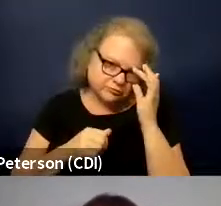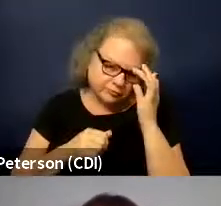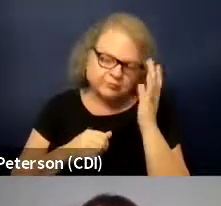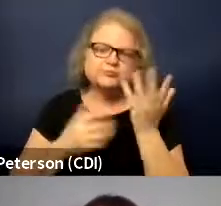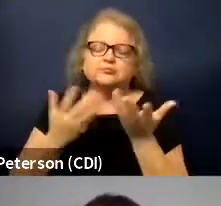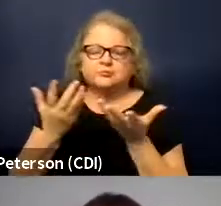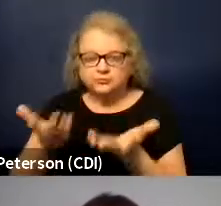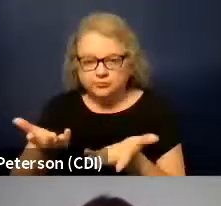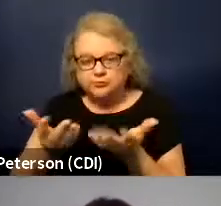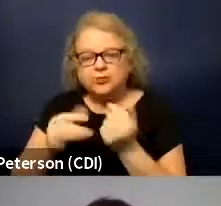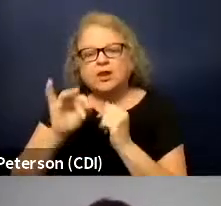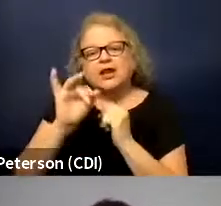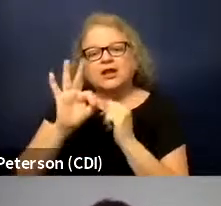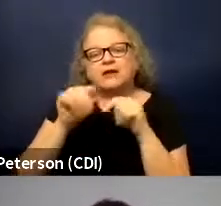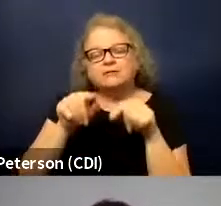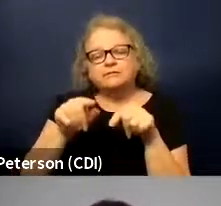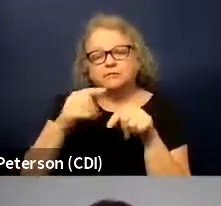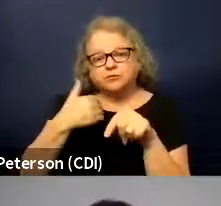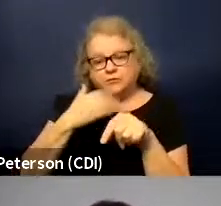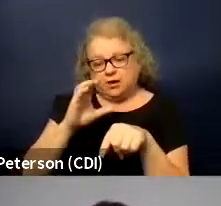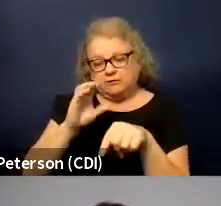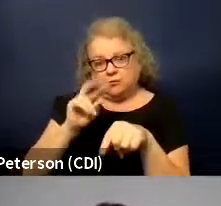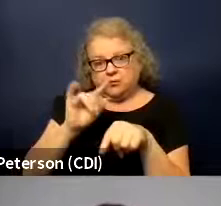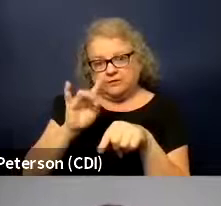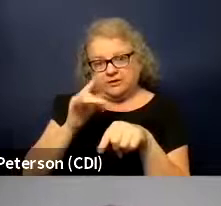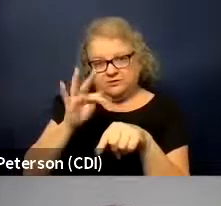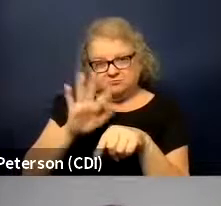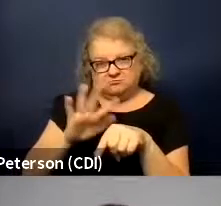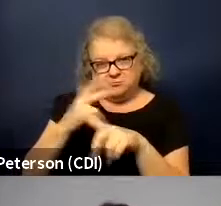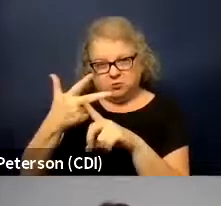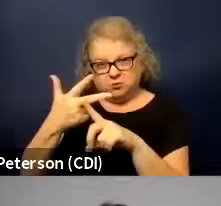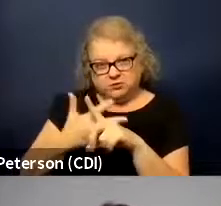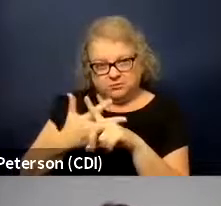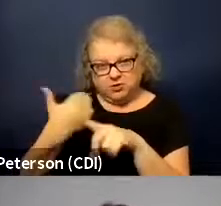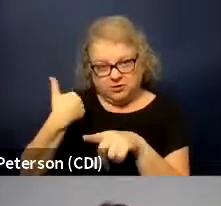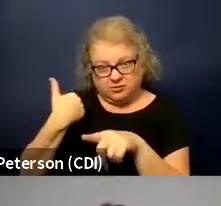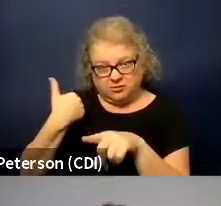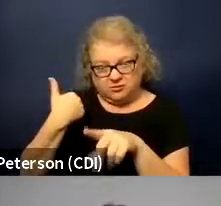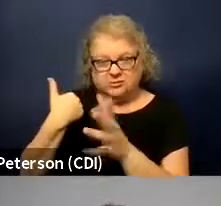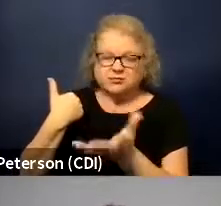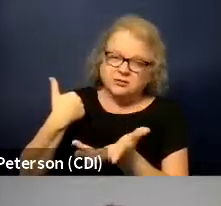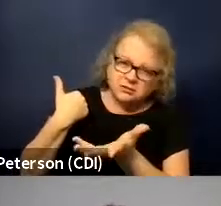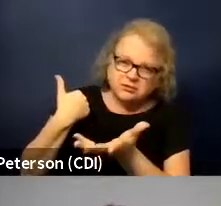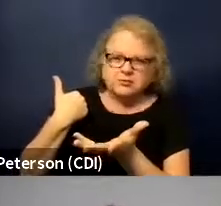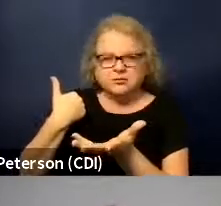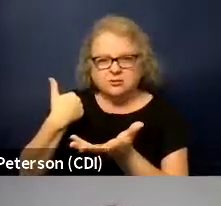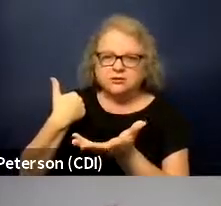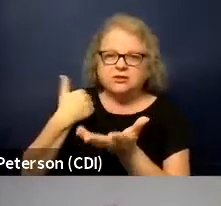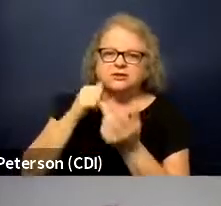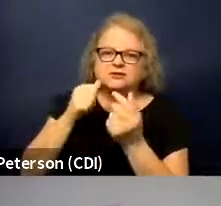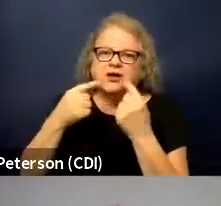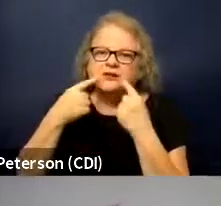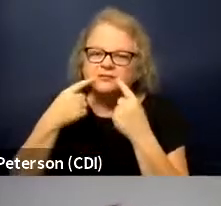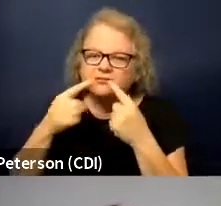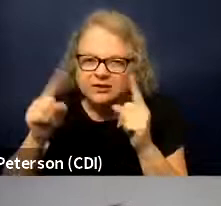were all specifically designed to attack all of the variants and to give you a very high